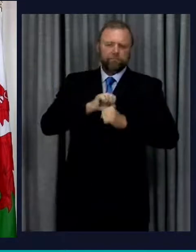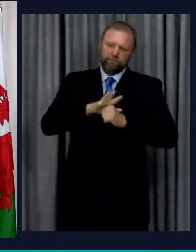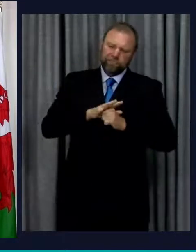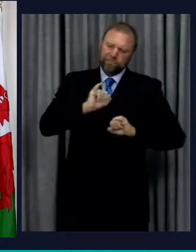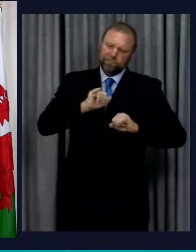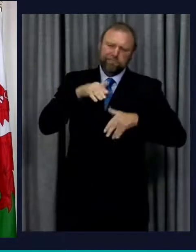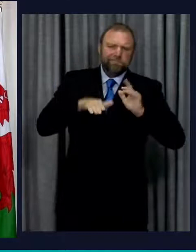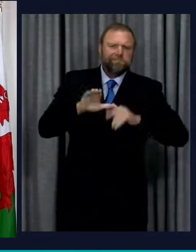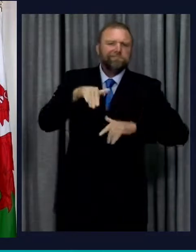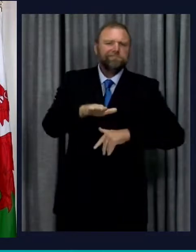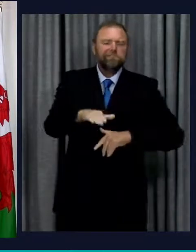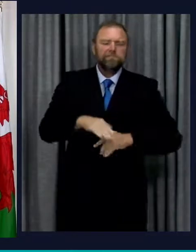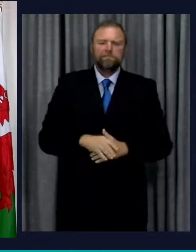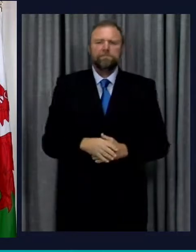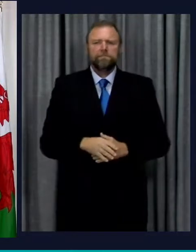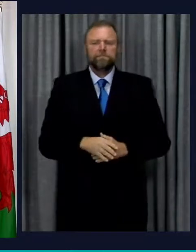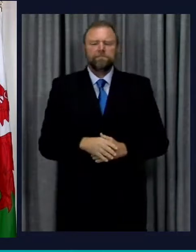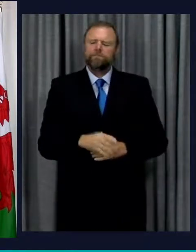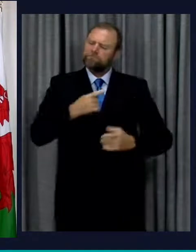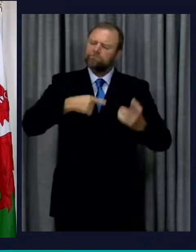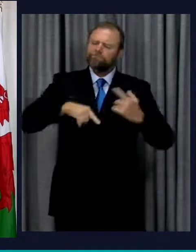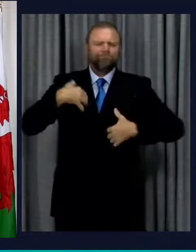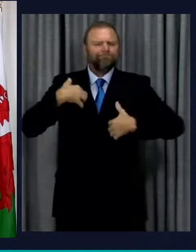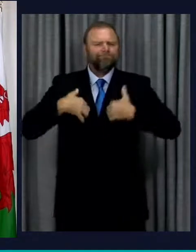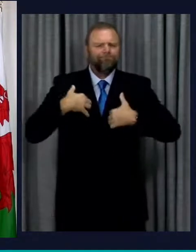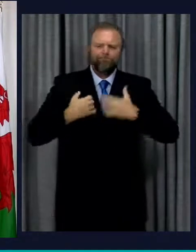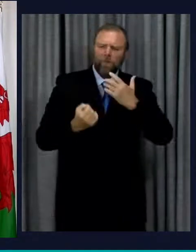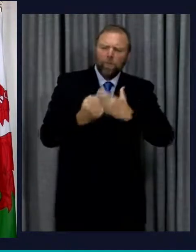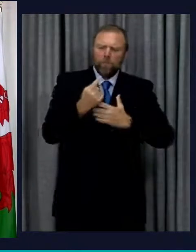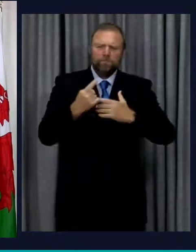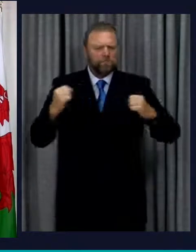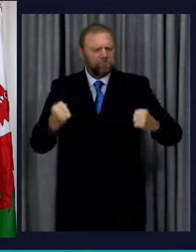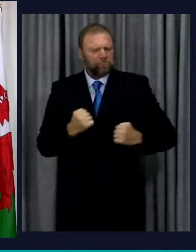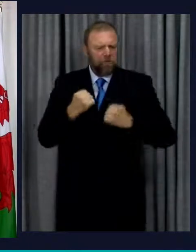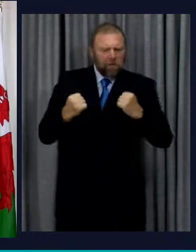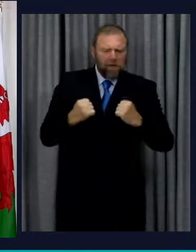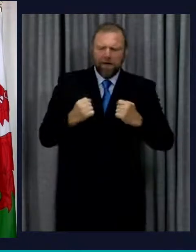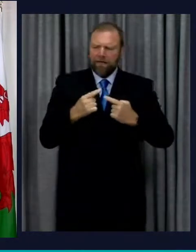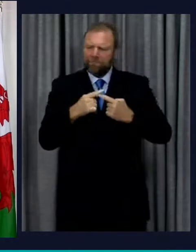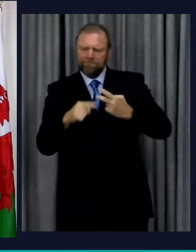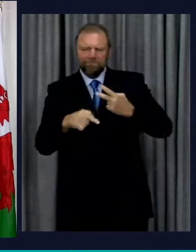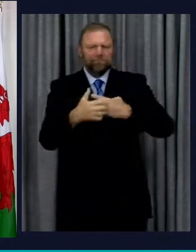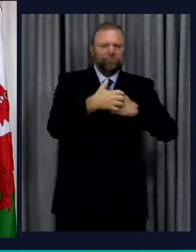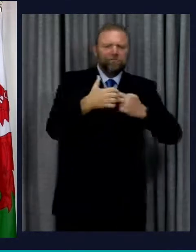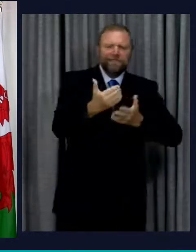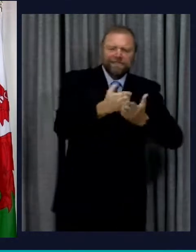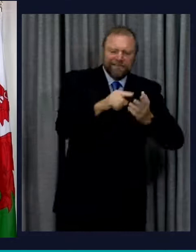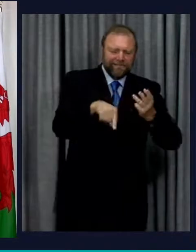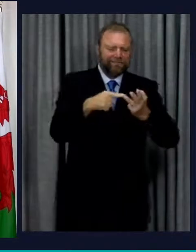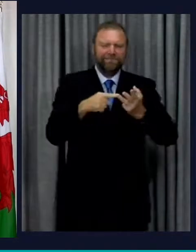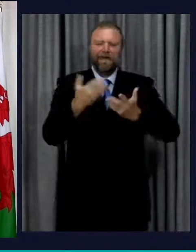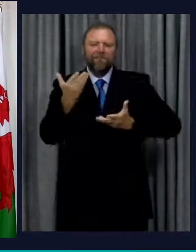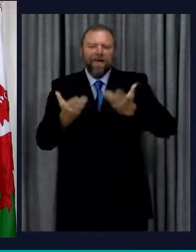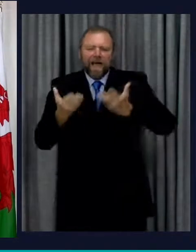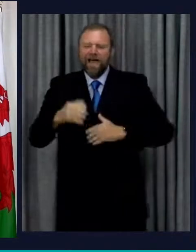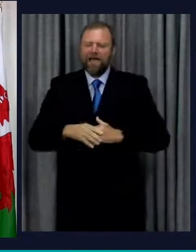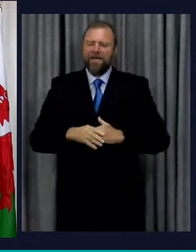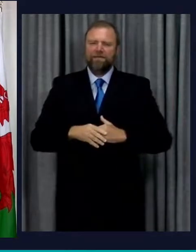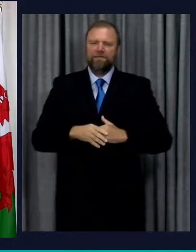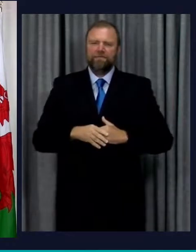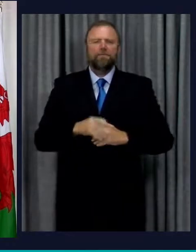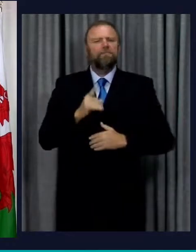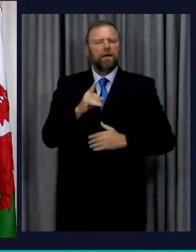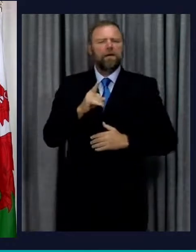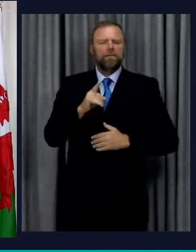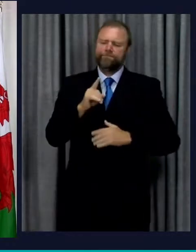that we have to create a stronger, greener and fairer Welsh economy. But this will be made significantly